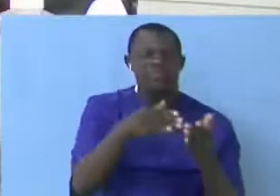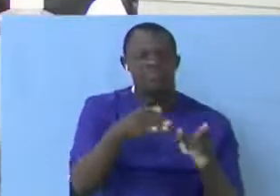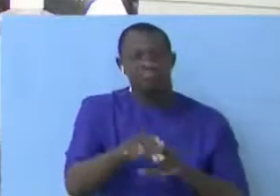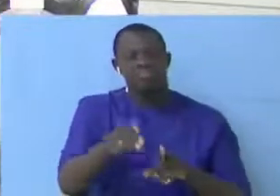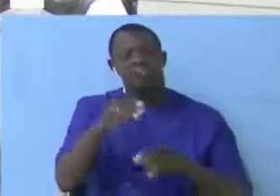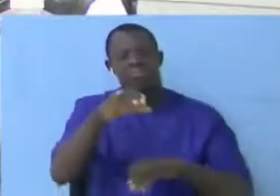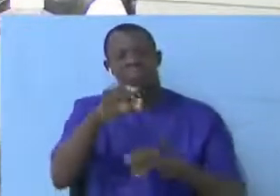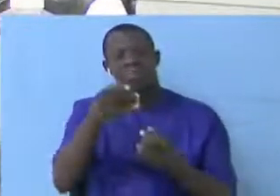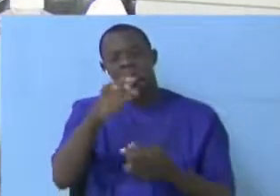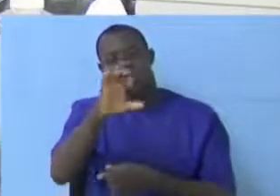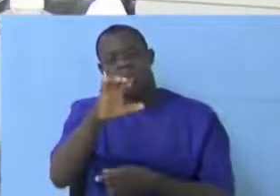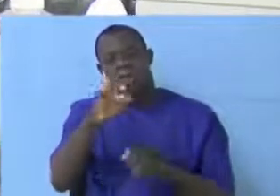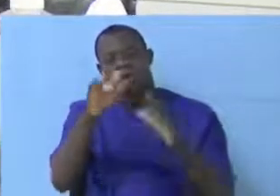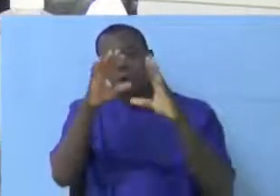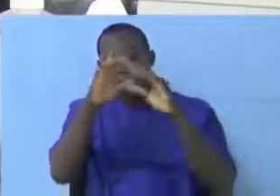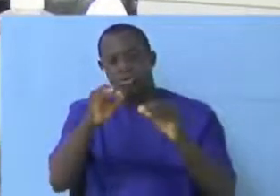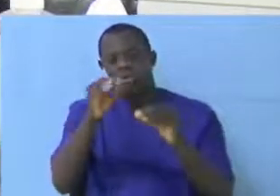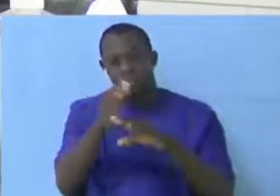And I found